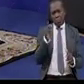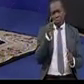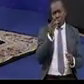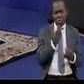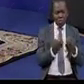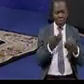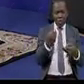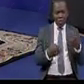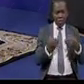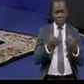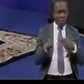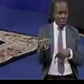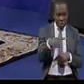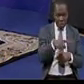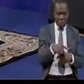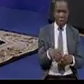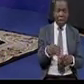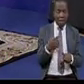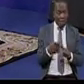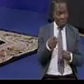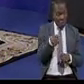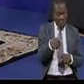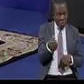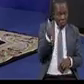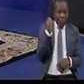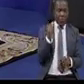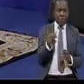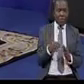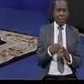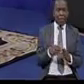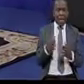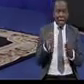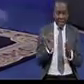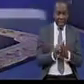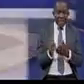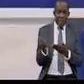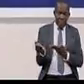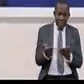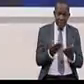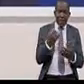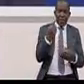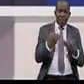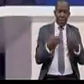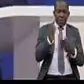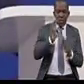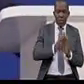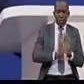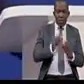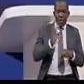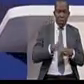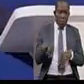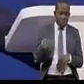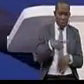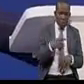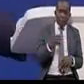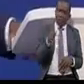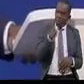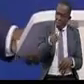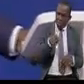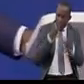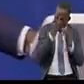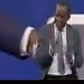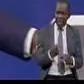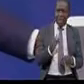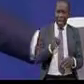no, I'm grounded. You're grounded yourself. No, I'm going to continue sin. That's your decision. And